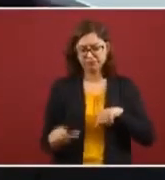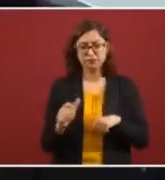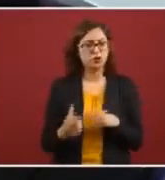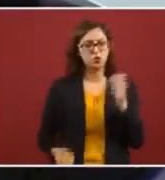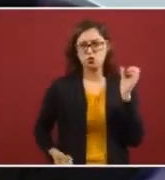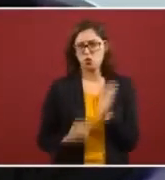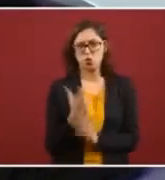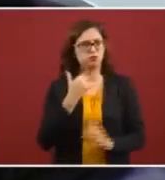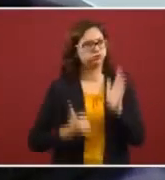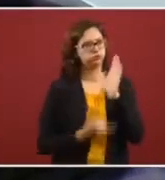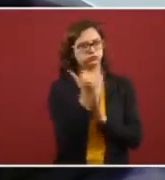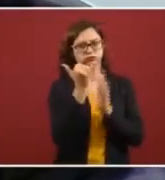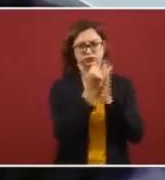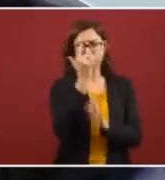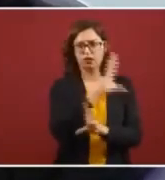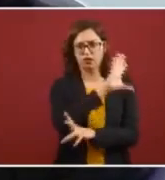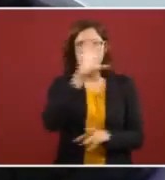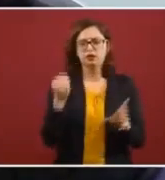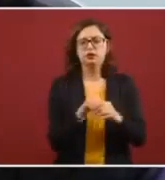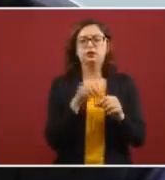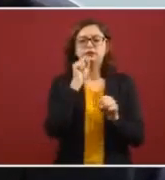renovation,